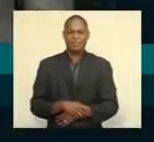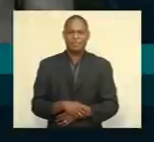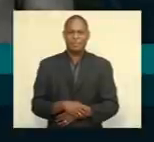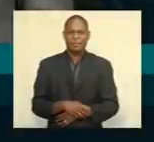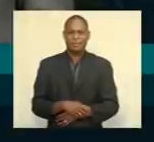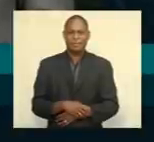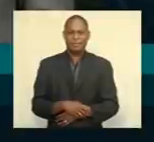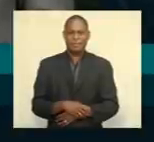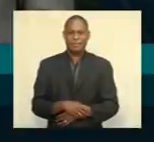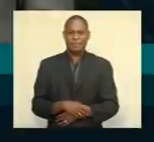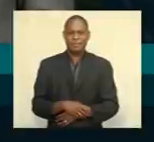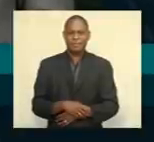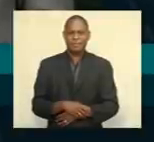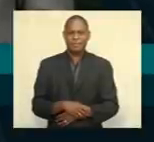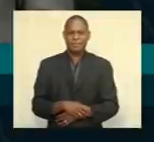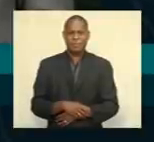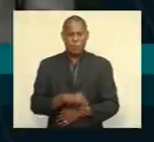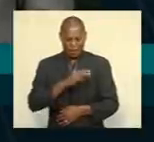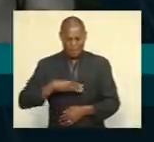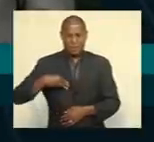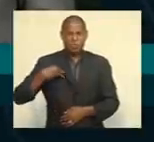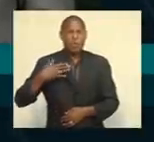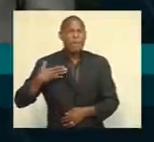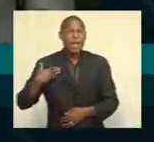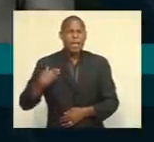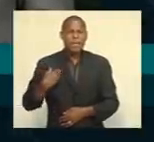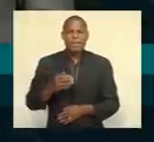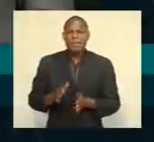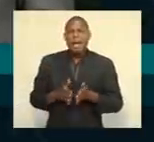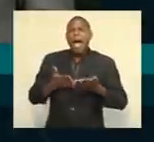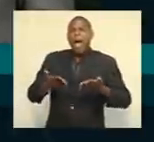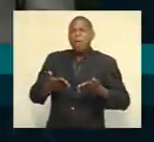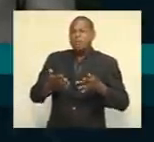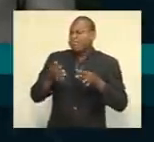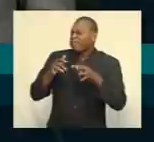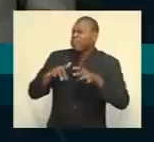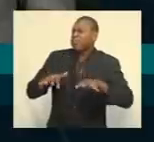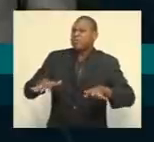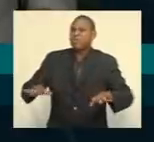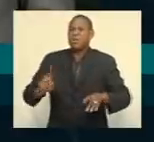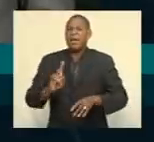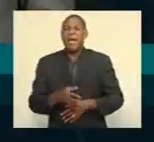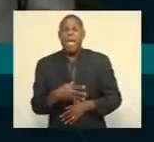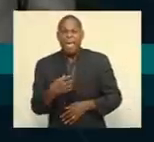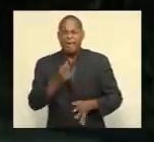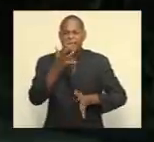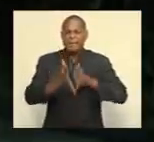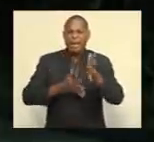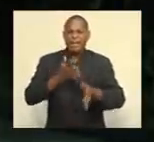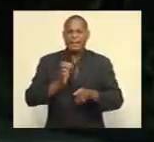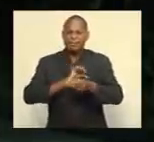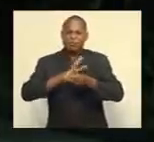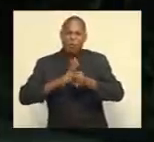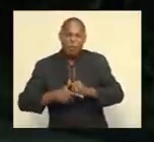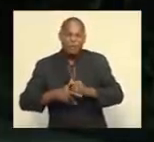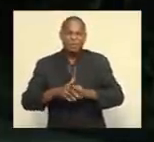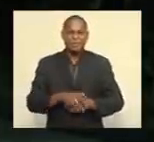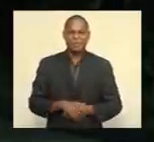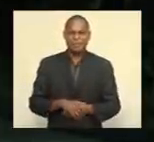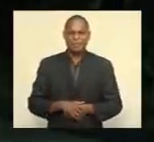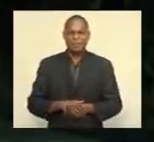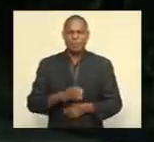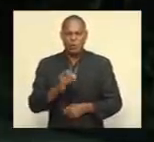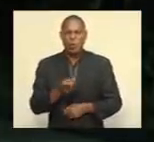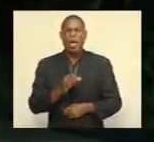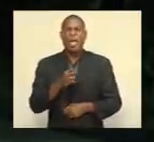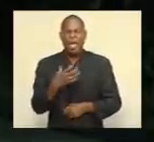And Koroi, how will the Ministry of Health reach out to those who may develop COVID-19 symptoms? The ministry is reactivating fever clinics that were